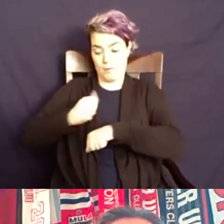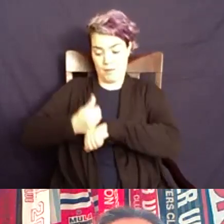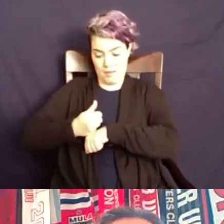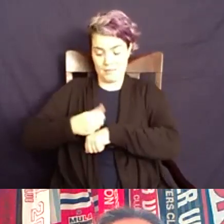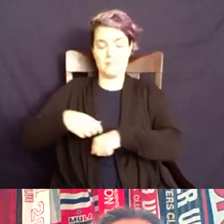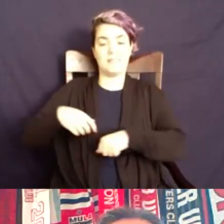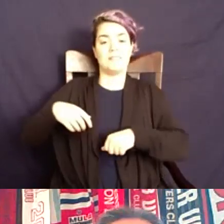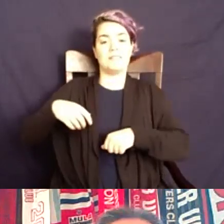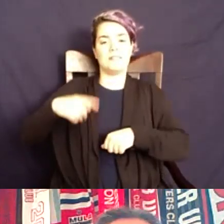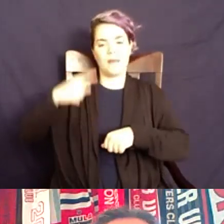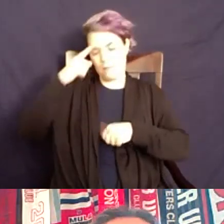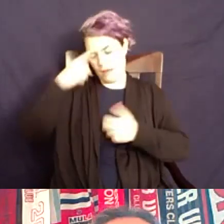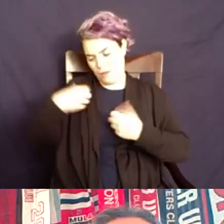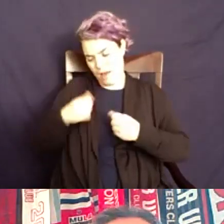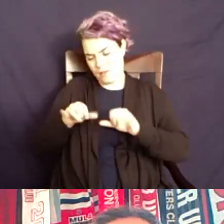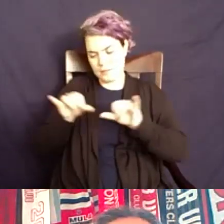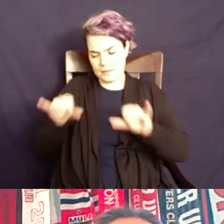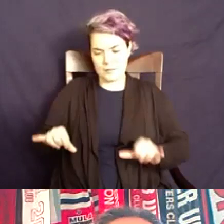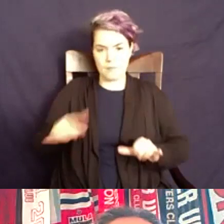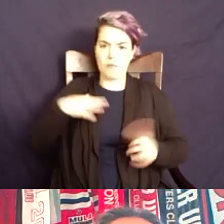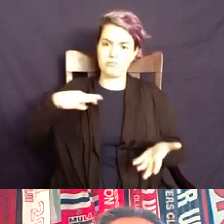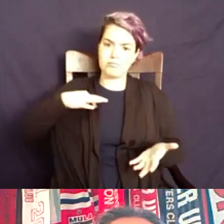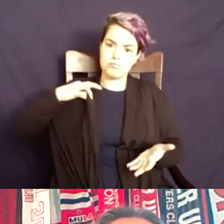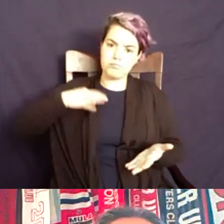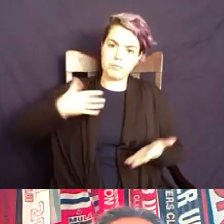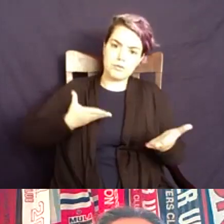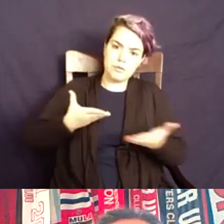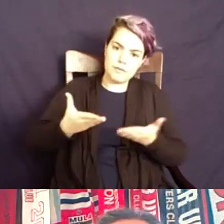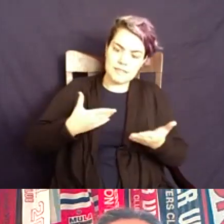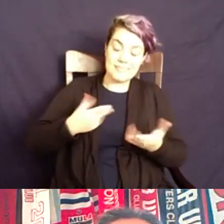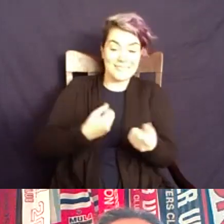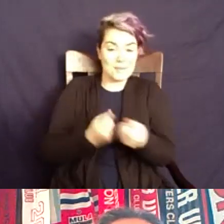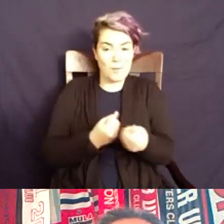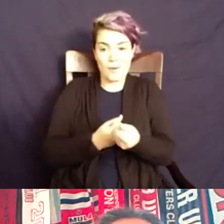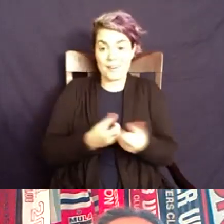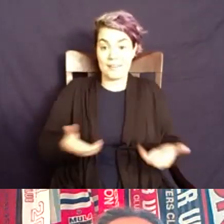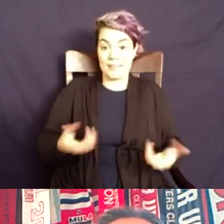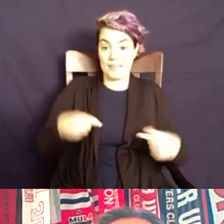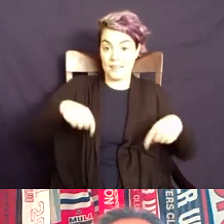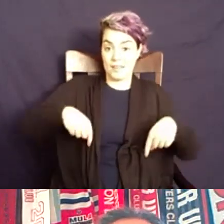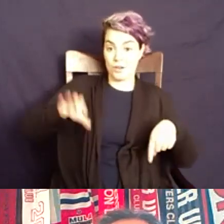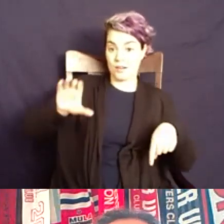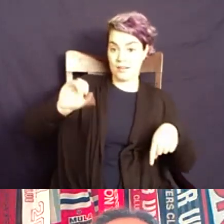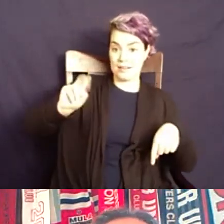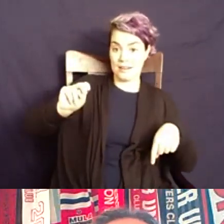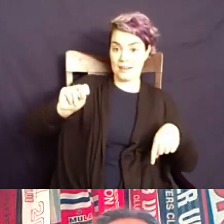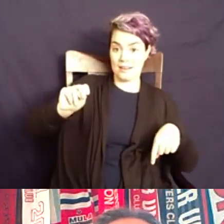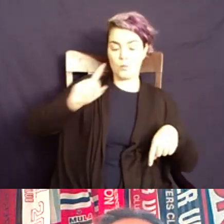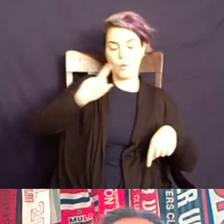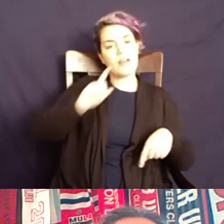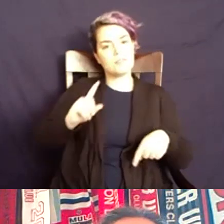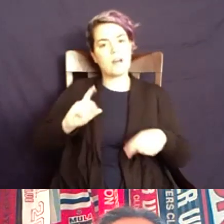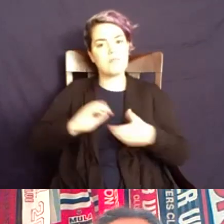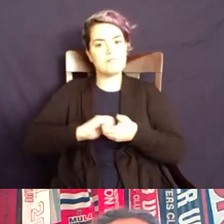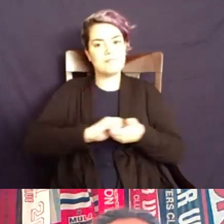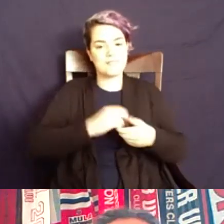of voluntary services and supports. You know, in Connecticut, we have a coalition called the Keep